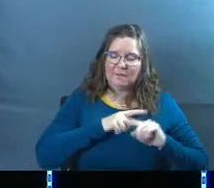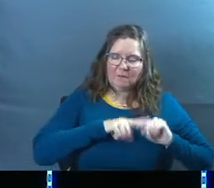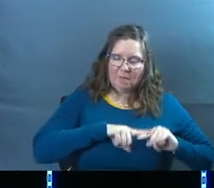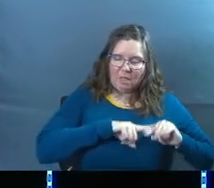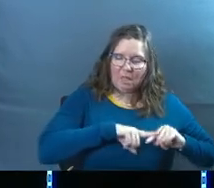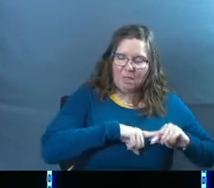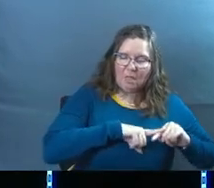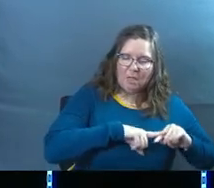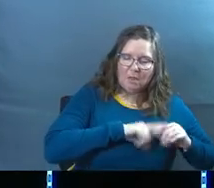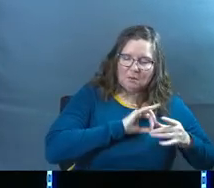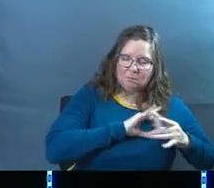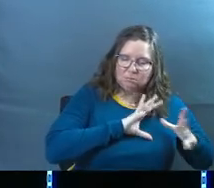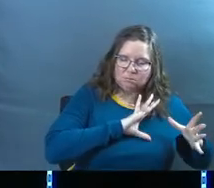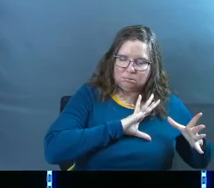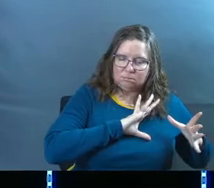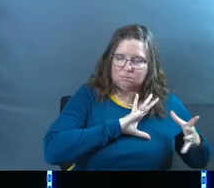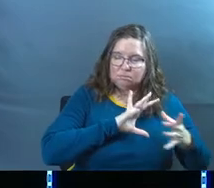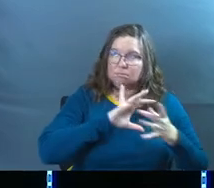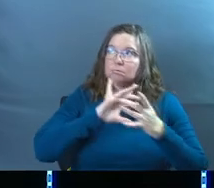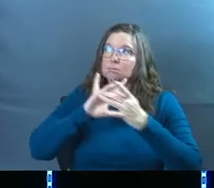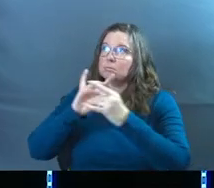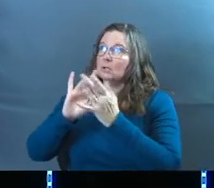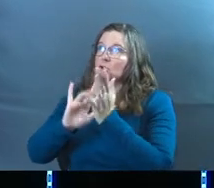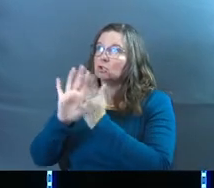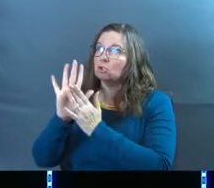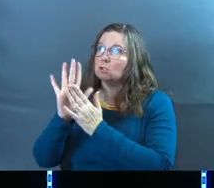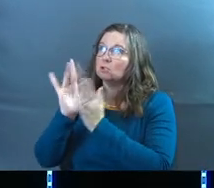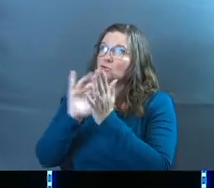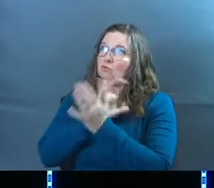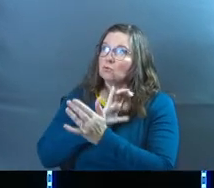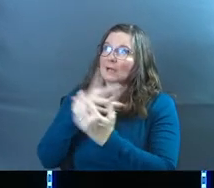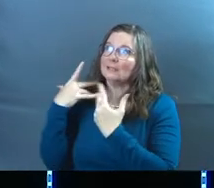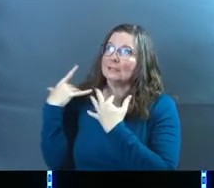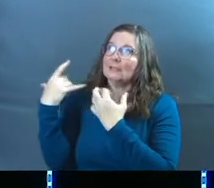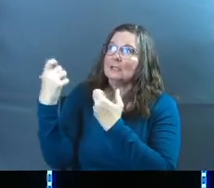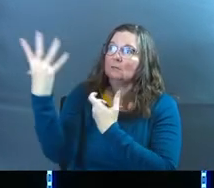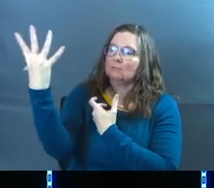self-reliance and letting the great healer, Jesus Christ, heal you his way.